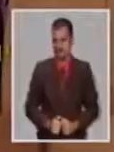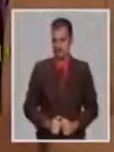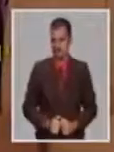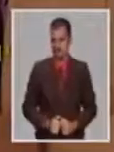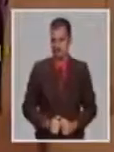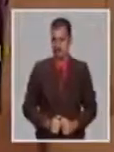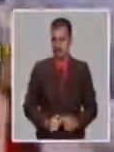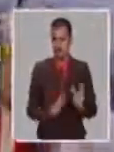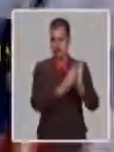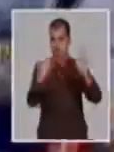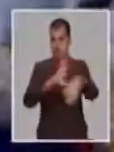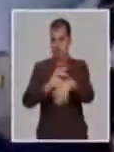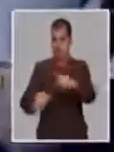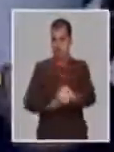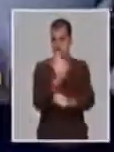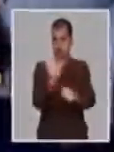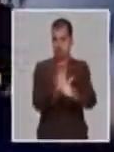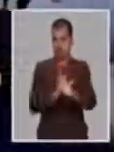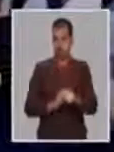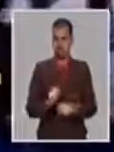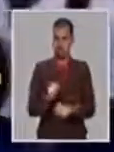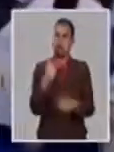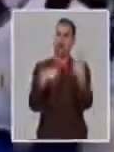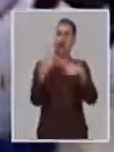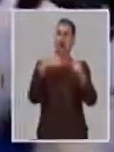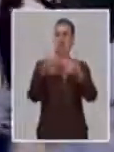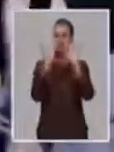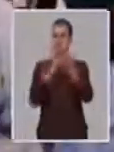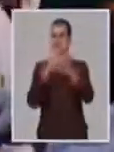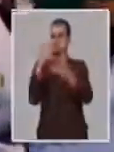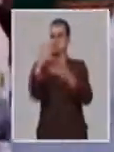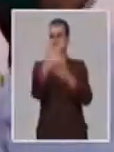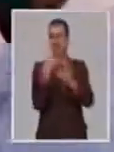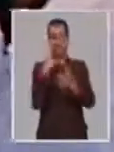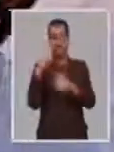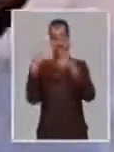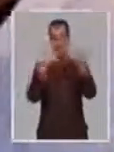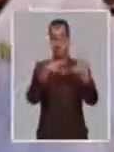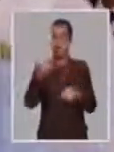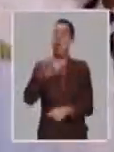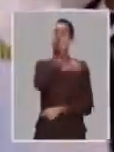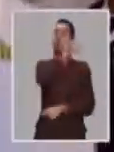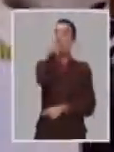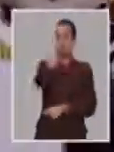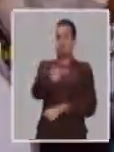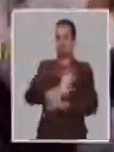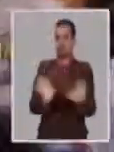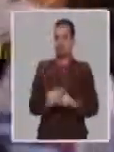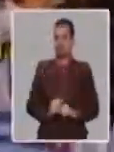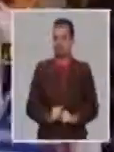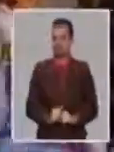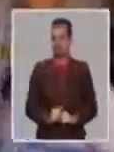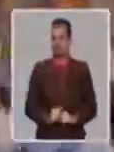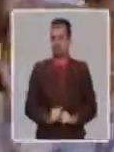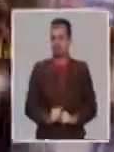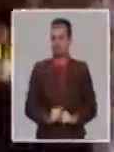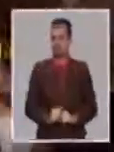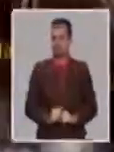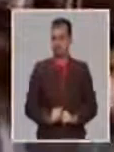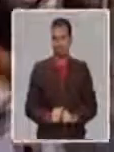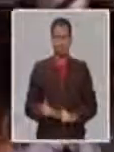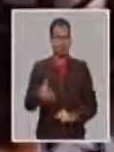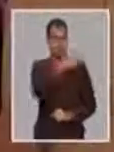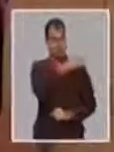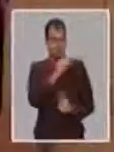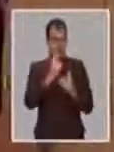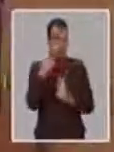During the COVID pandemic, to places like Italy, we've got pictures of them disembarking in Italy in the spring of this year when the